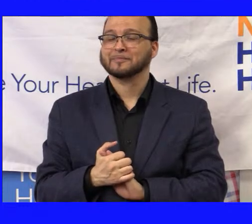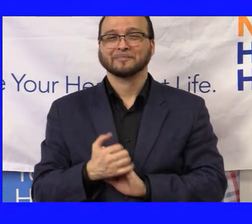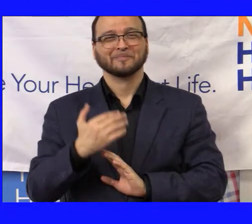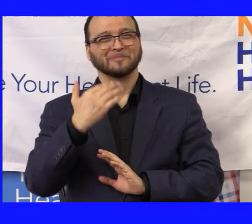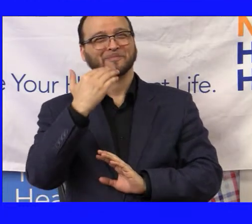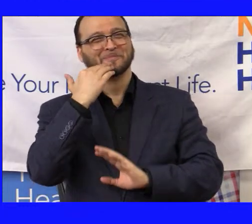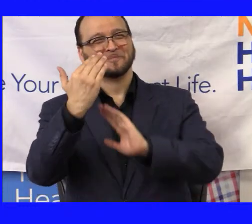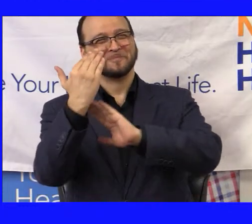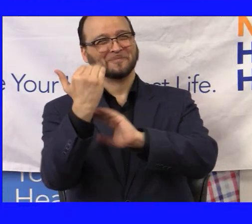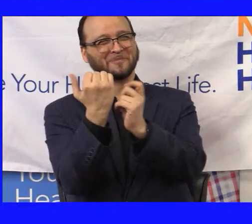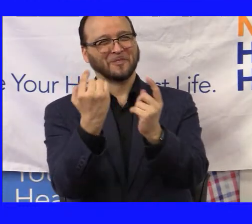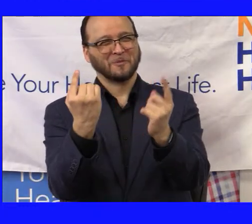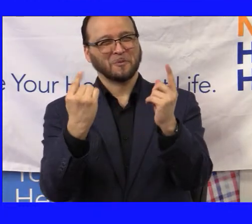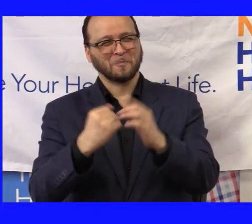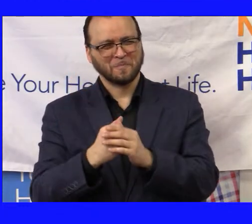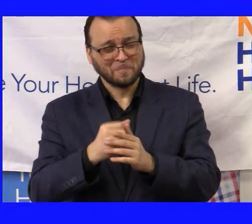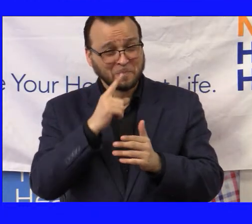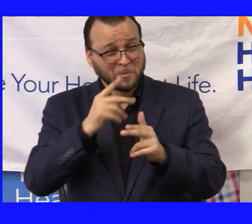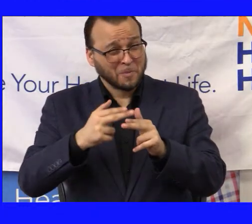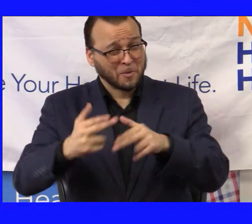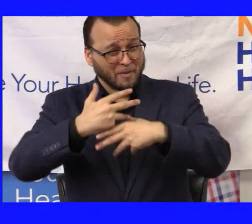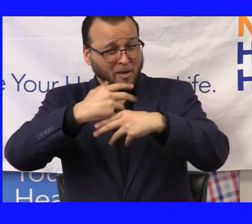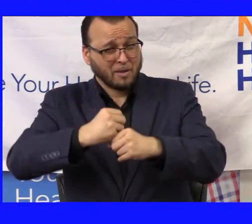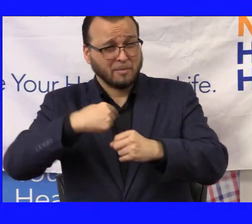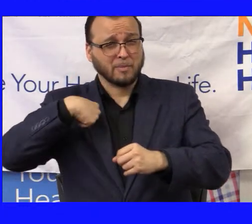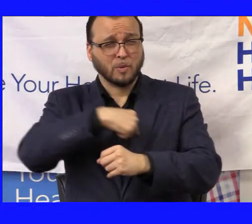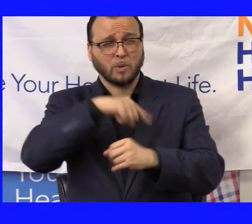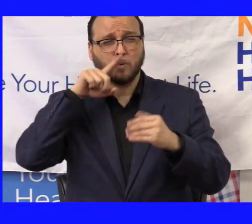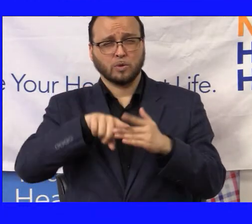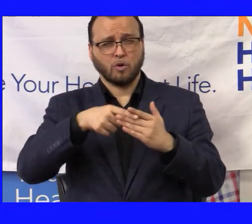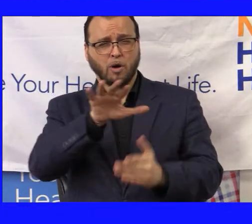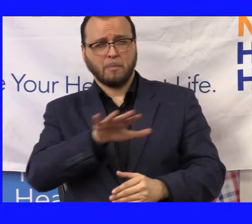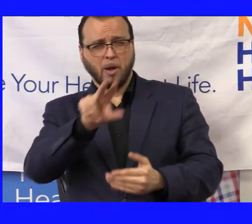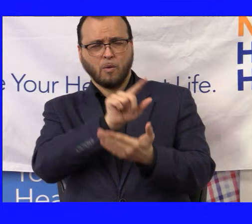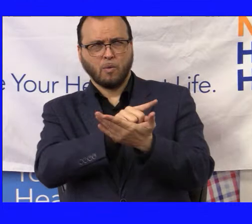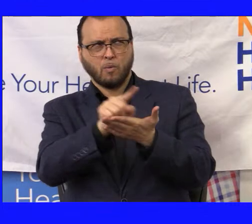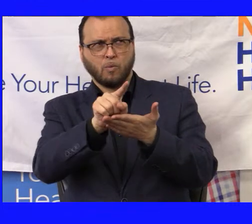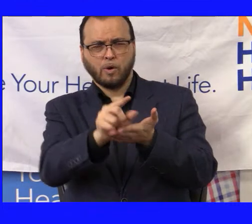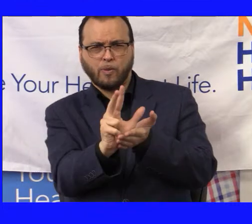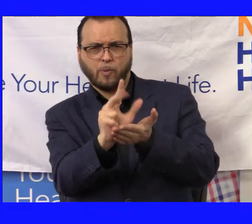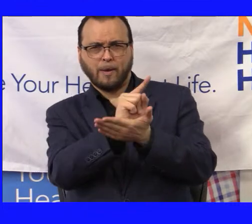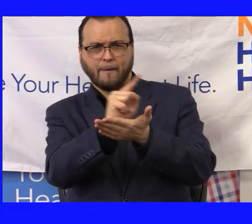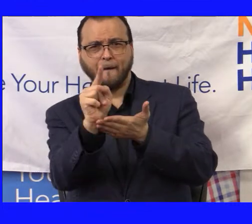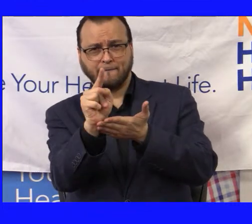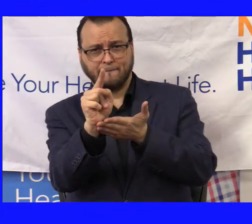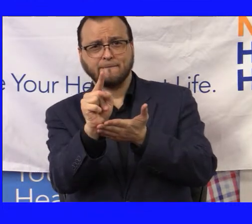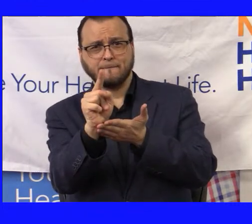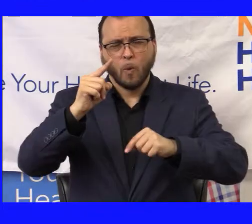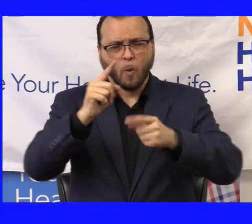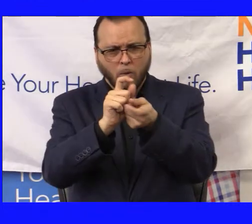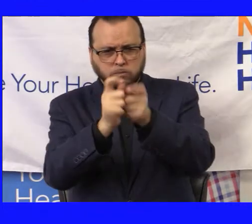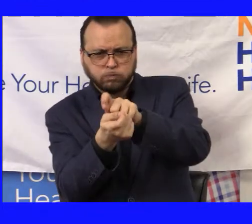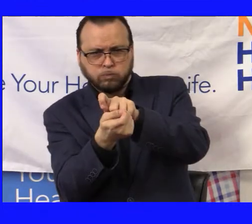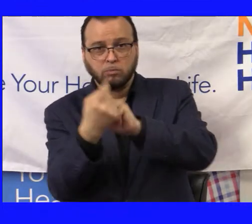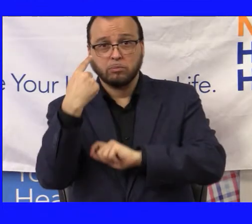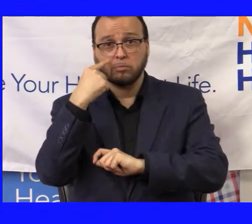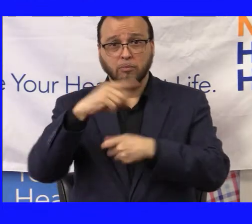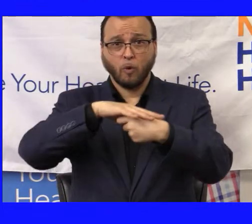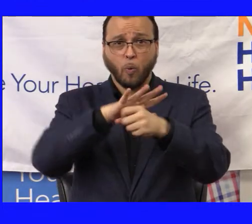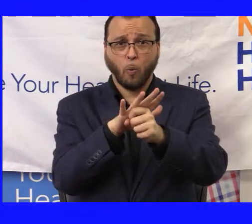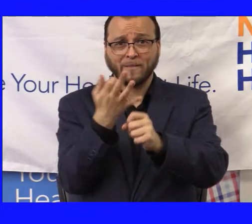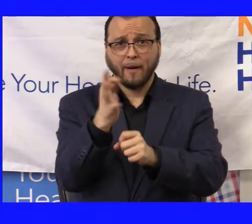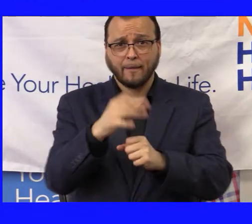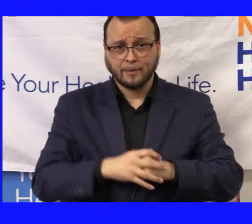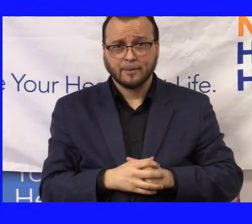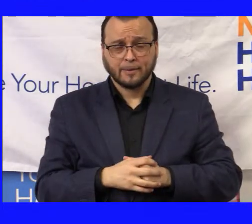Good morning, everyone. Just really briefly, we're going into about week 3.5 of for